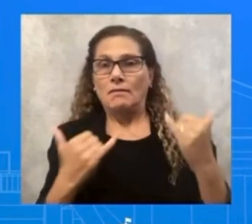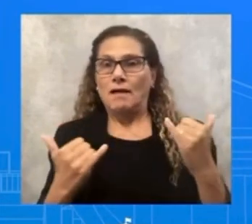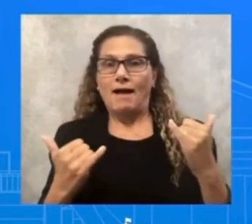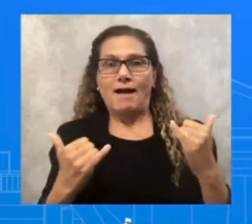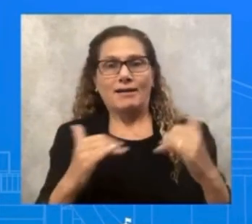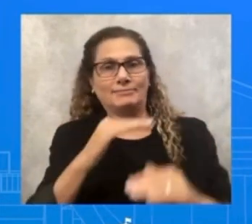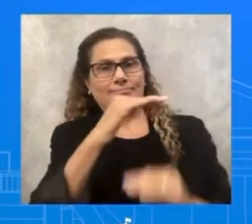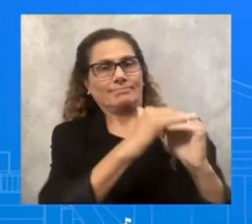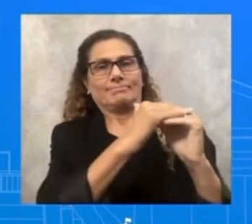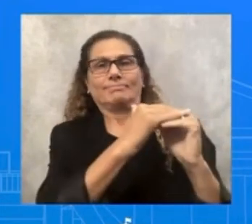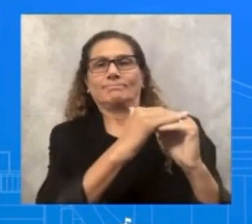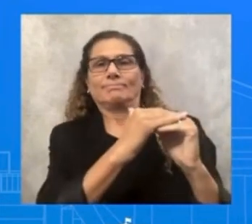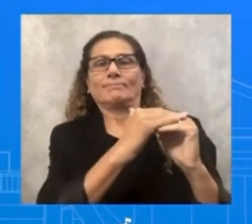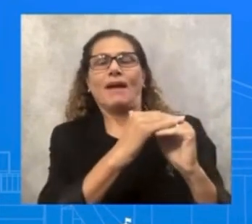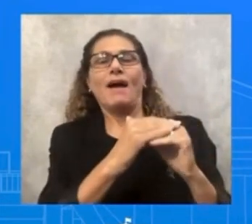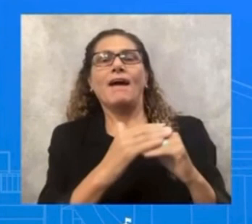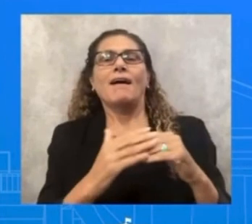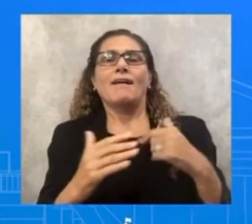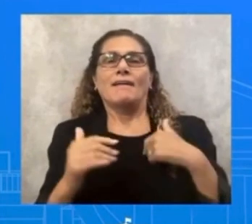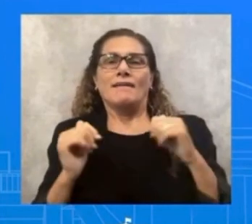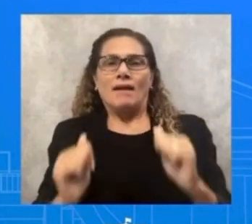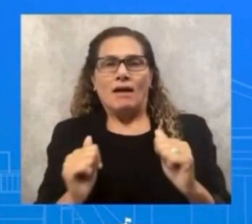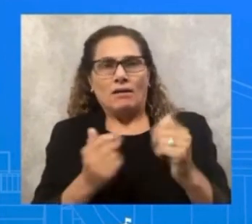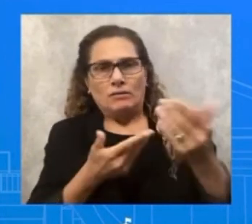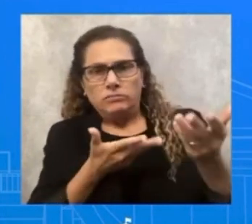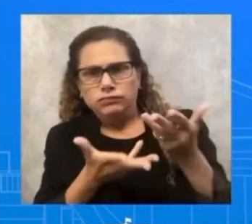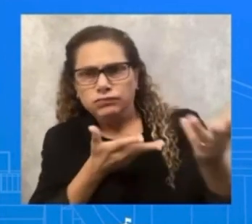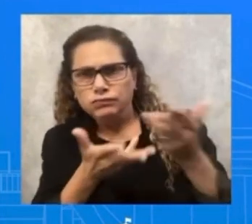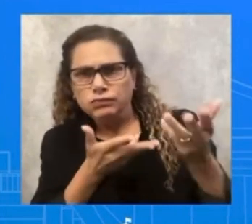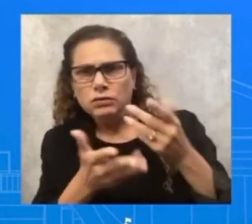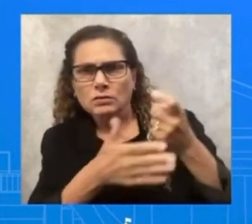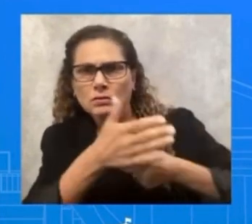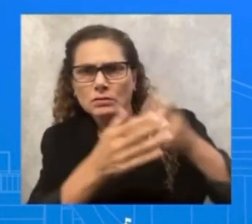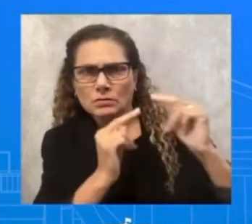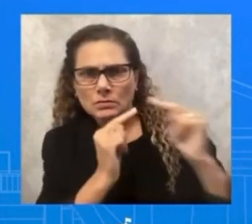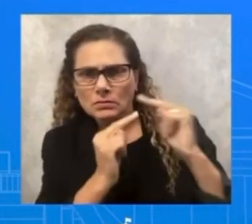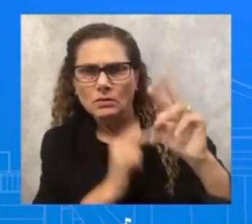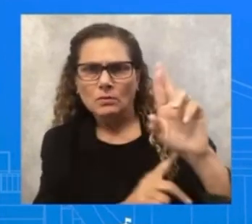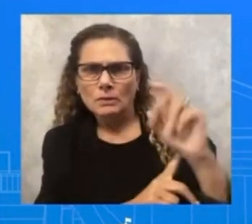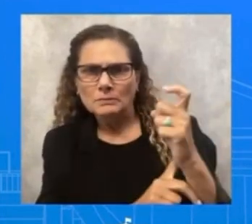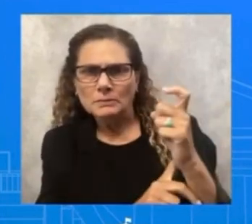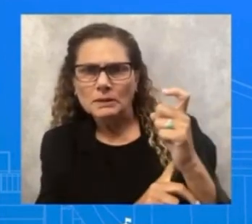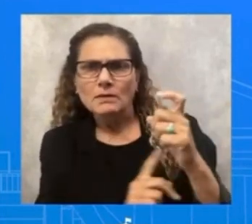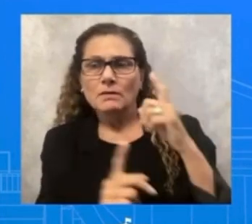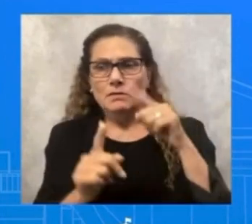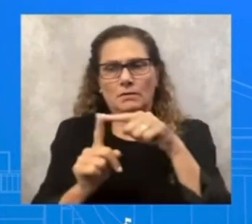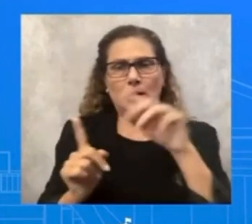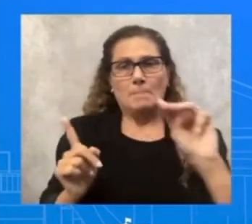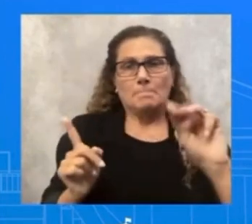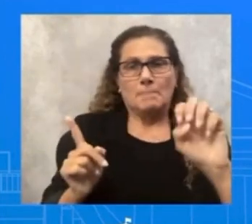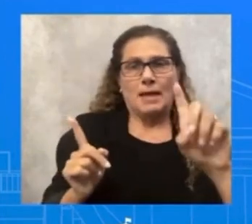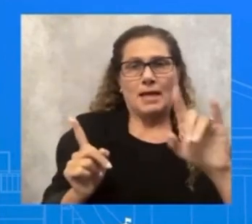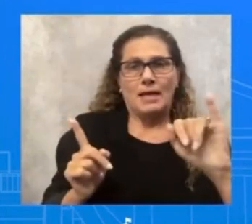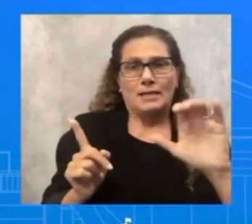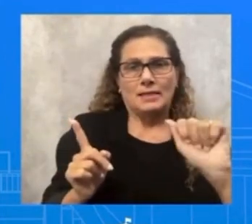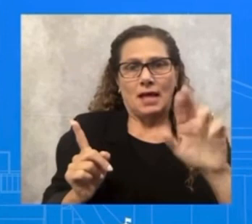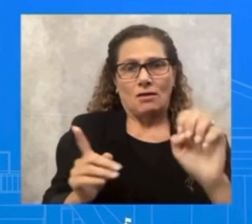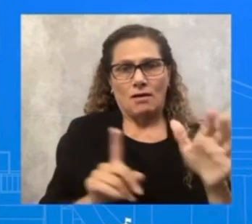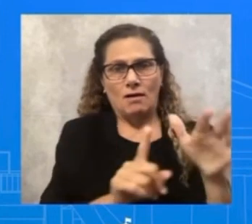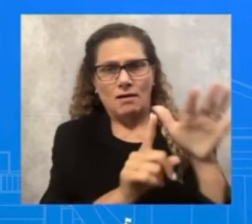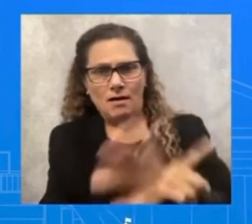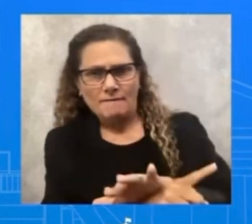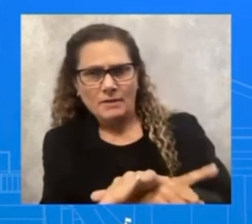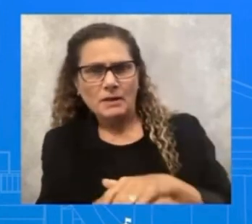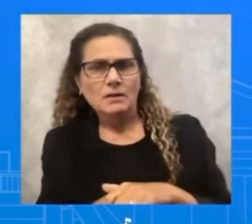prices for prescription drugs covered under Medicare. In a couple of weeks, HHS will announce which 10 drugs are part of the